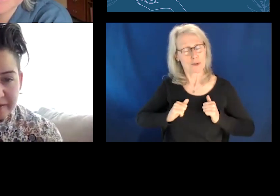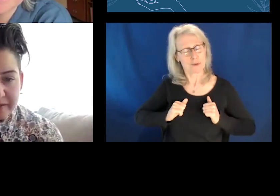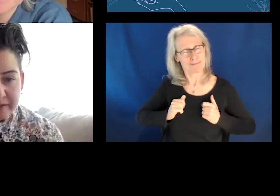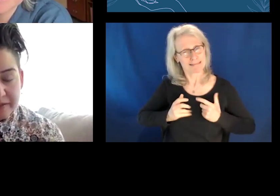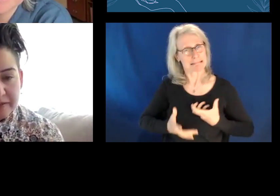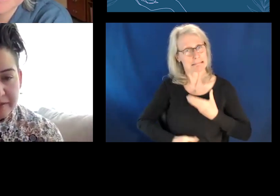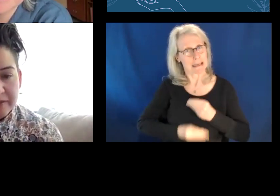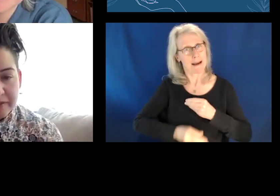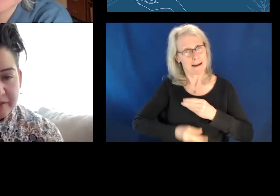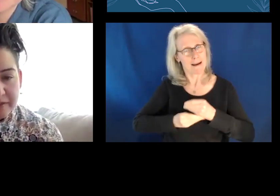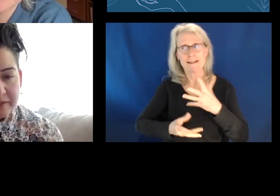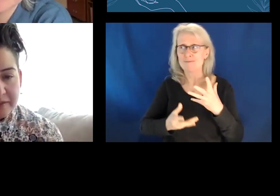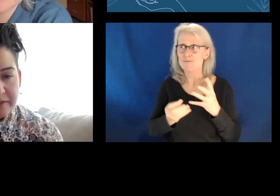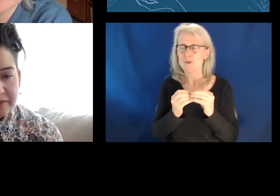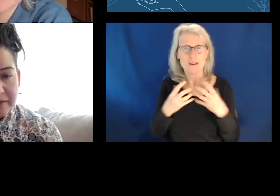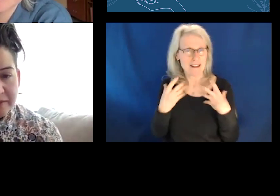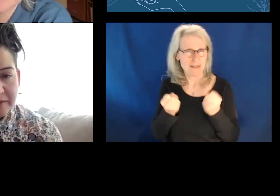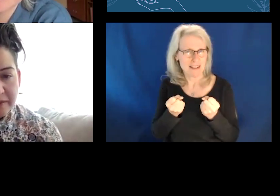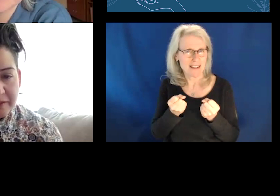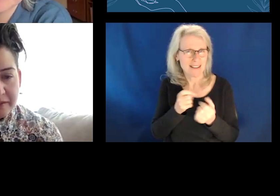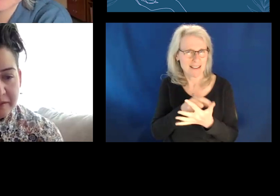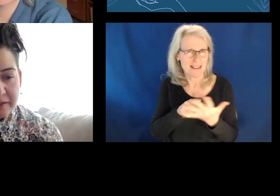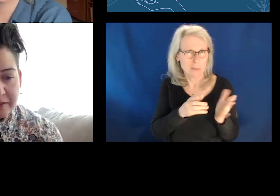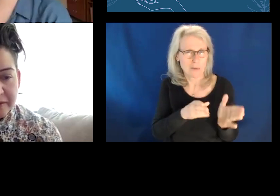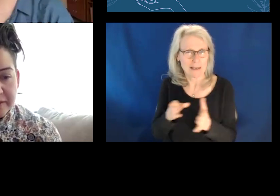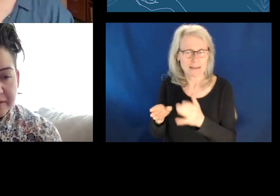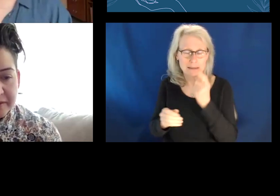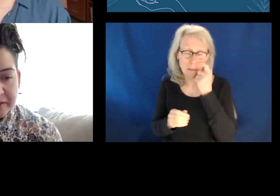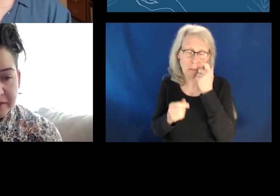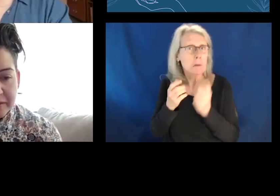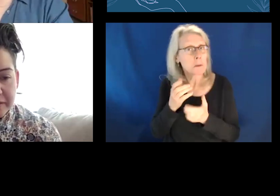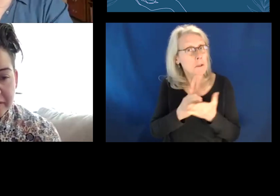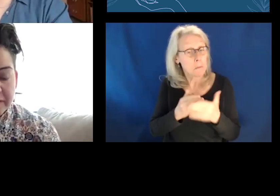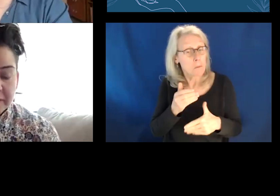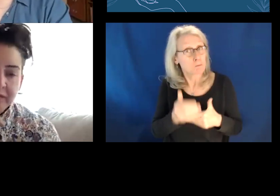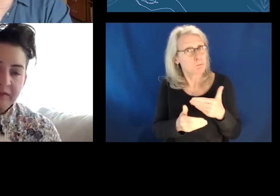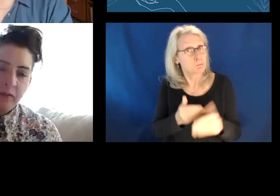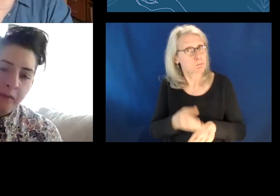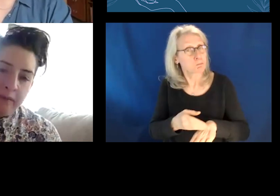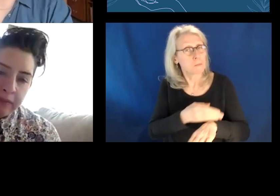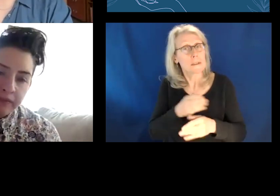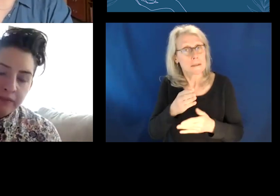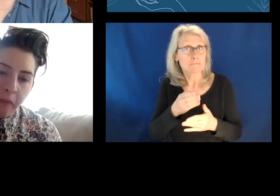with some success, with good success too, good progress. But also,